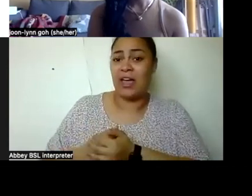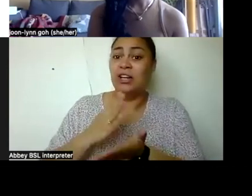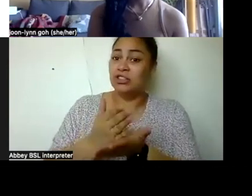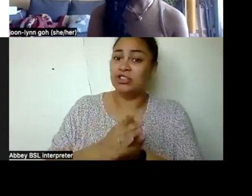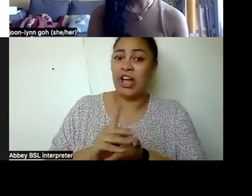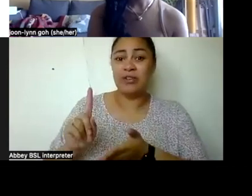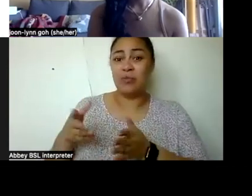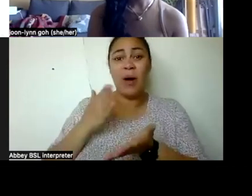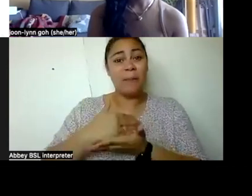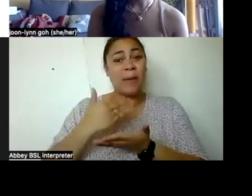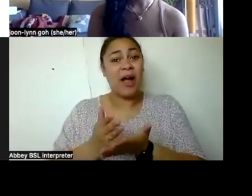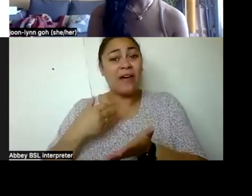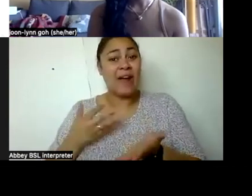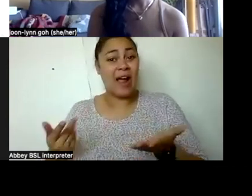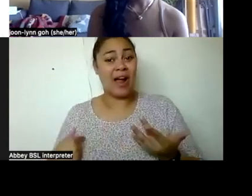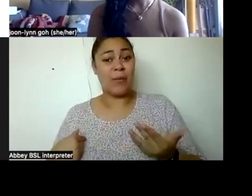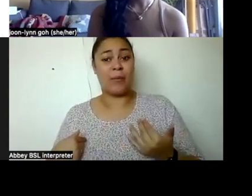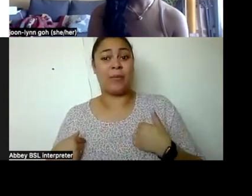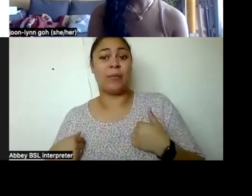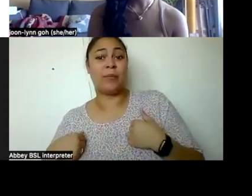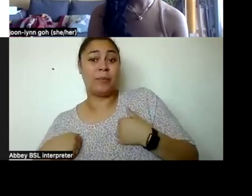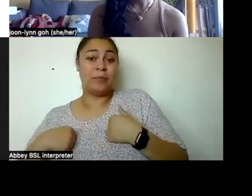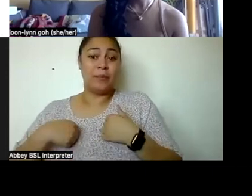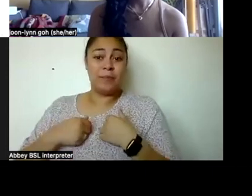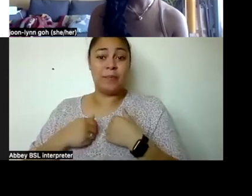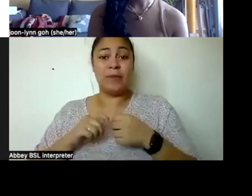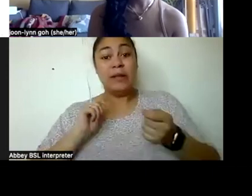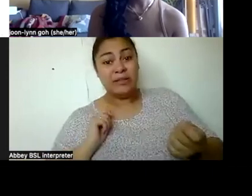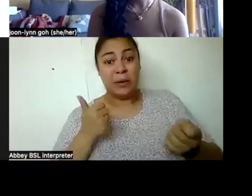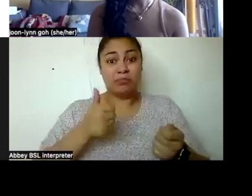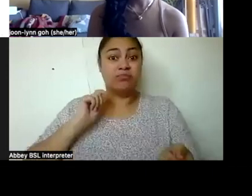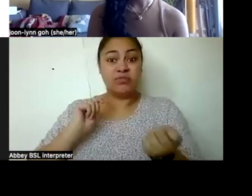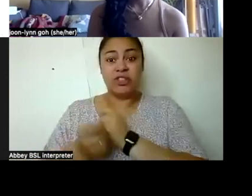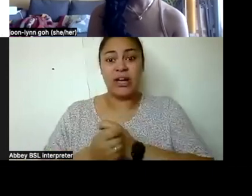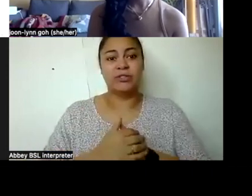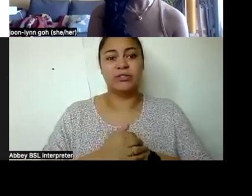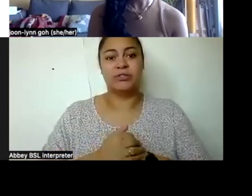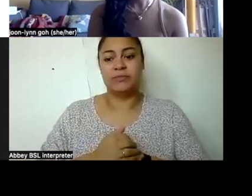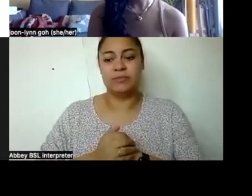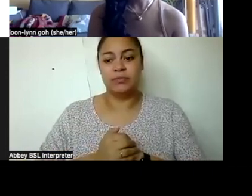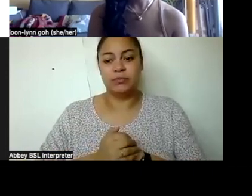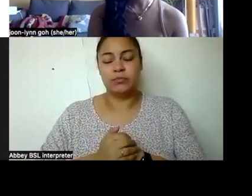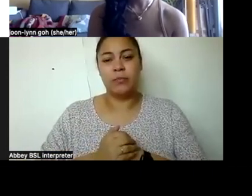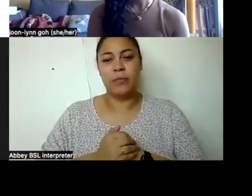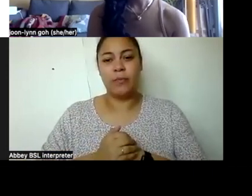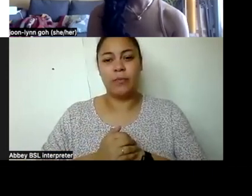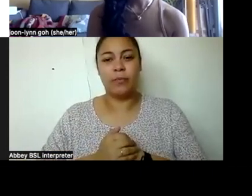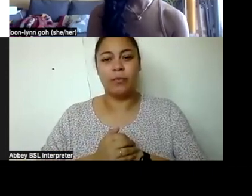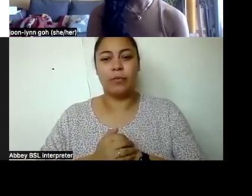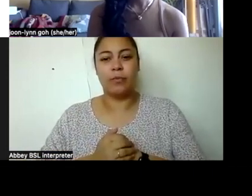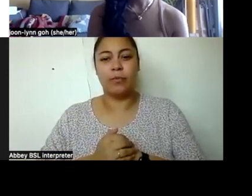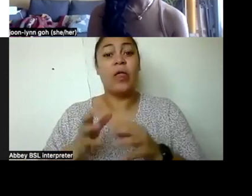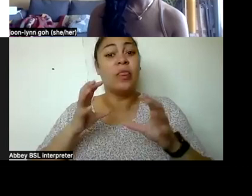sharing is part of that key, you know, it's really key to making sustainable change in the industry, in the sector. So